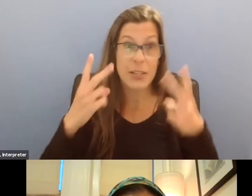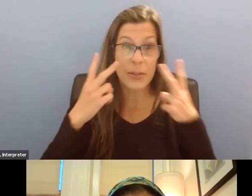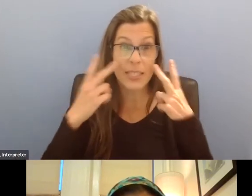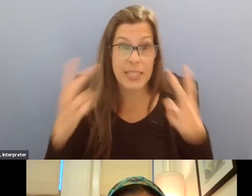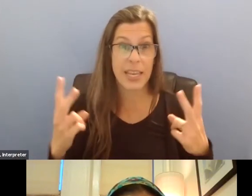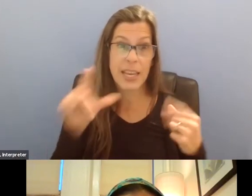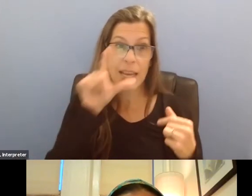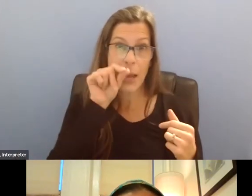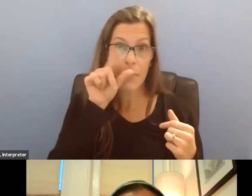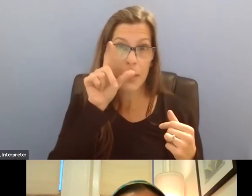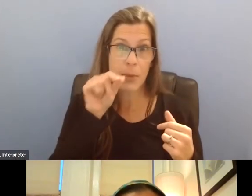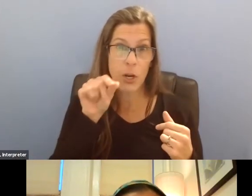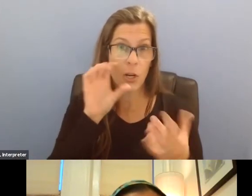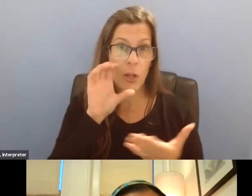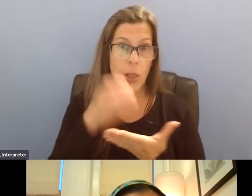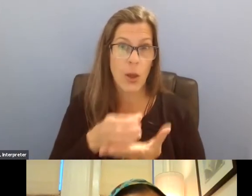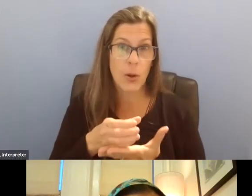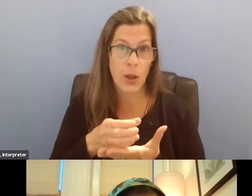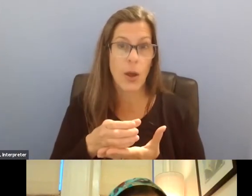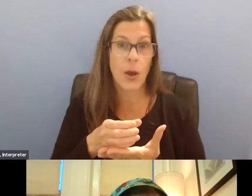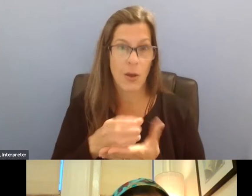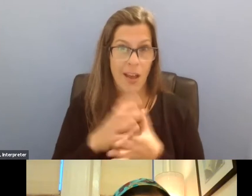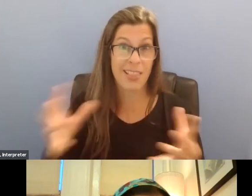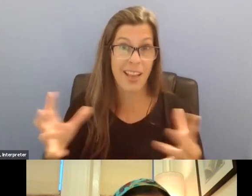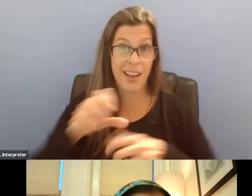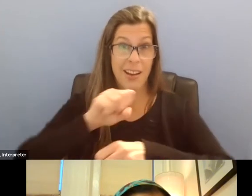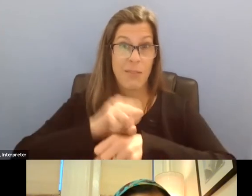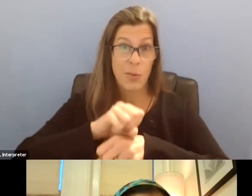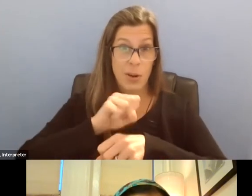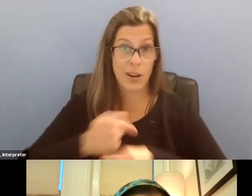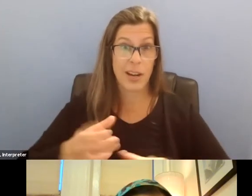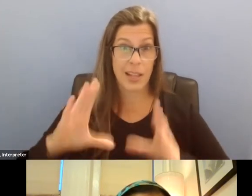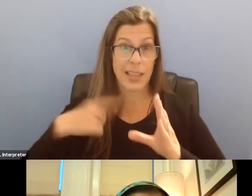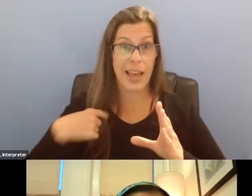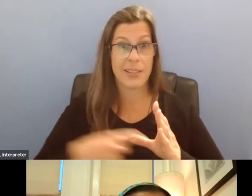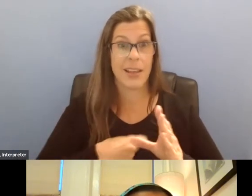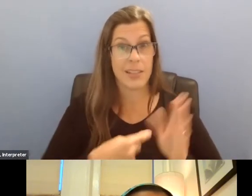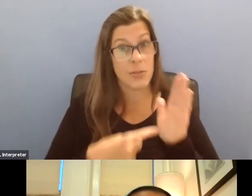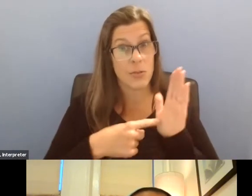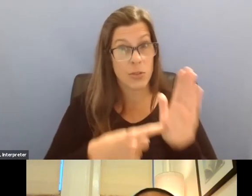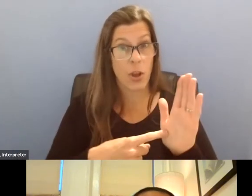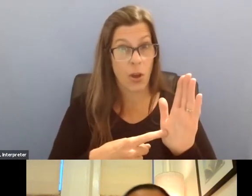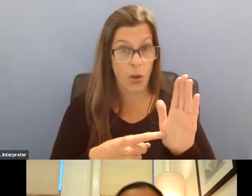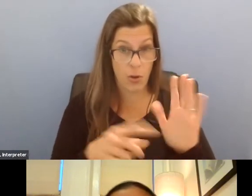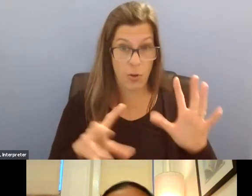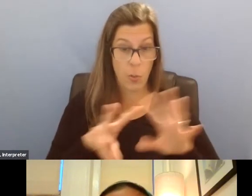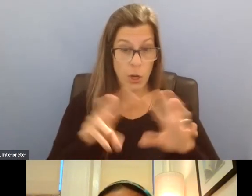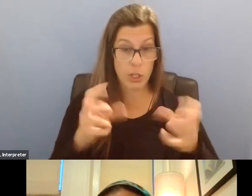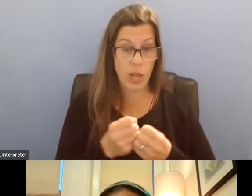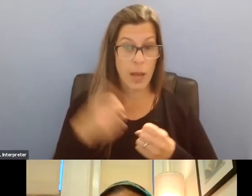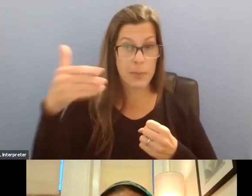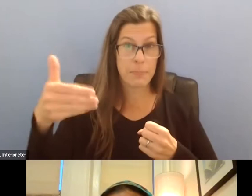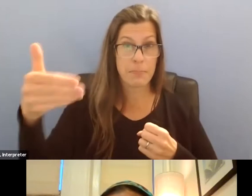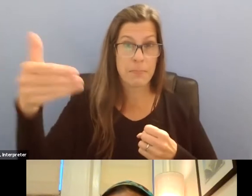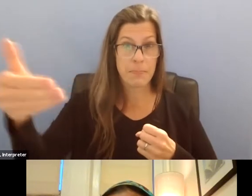but Erica's behind there. She's done a lot of the work that enables us to bring you this webinar series. She'll be supporting us behind